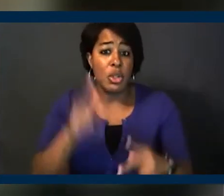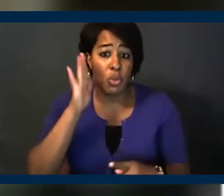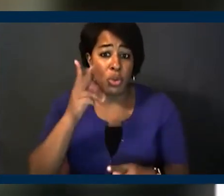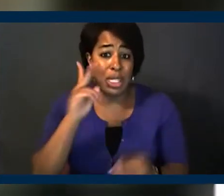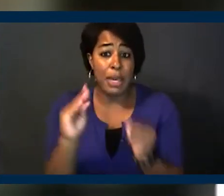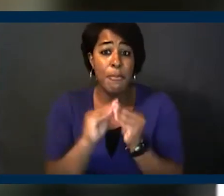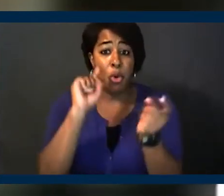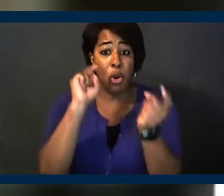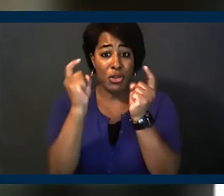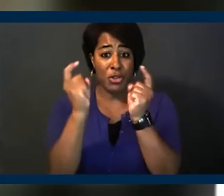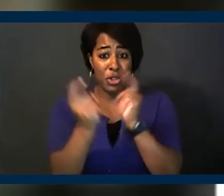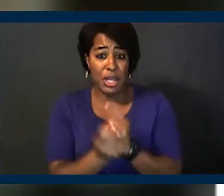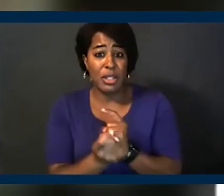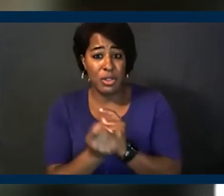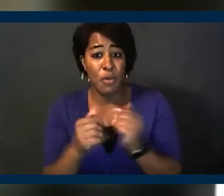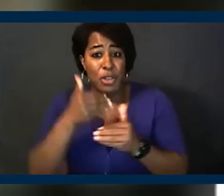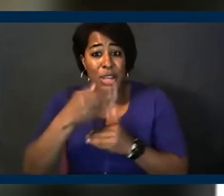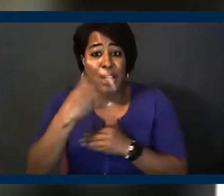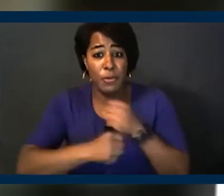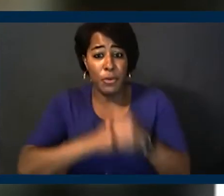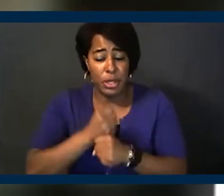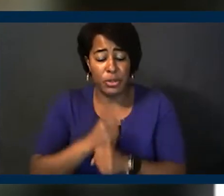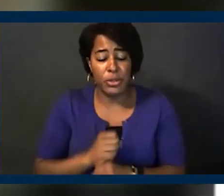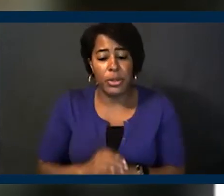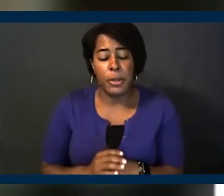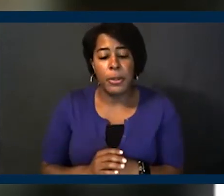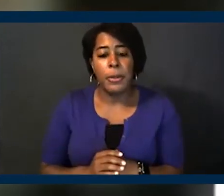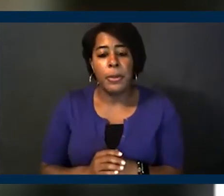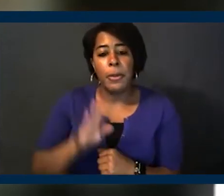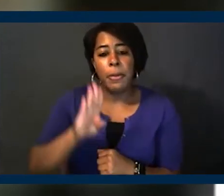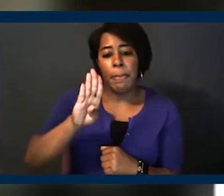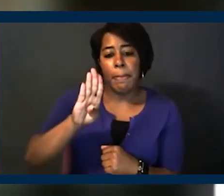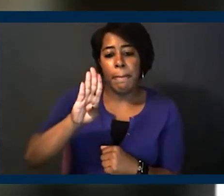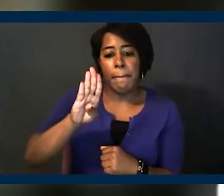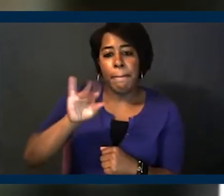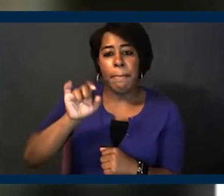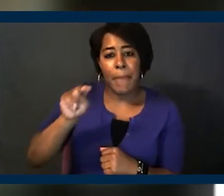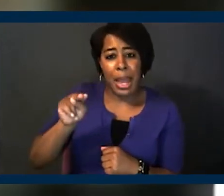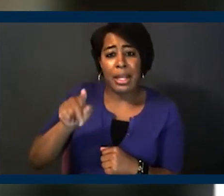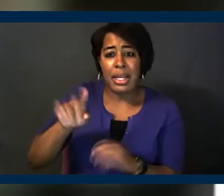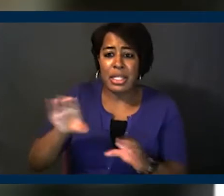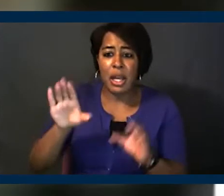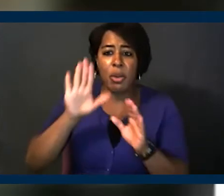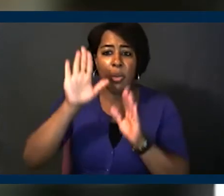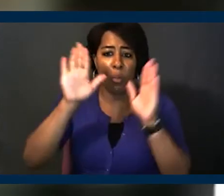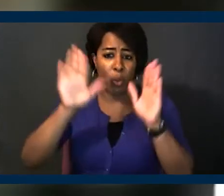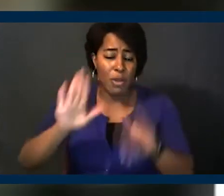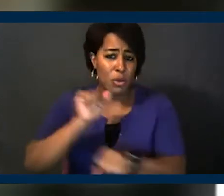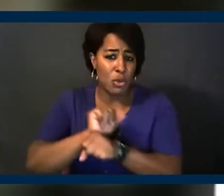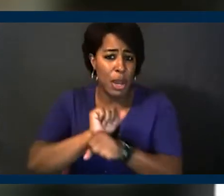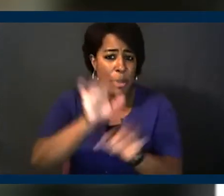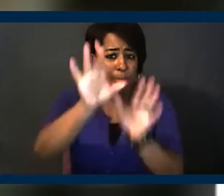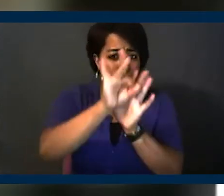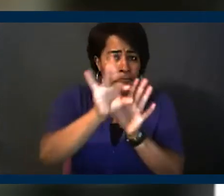4 years. Biden has done a wonderful job at appointing some wonderful Black people to different